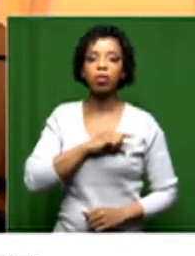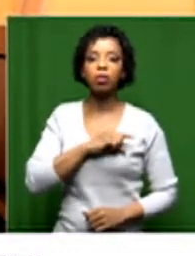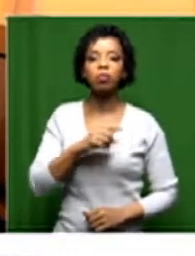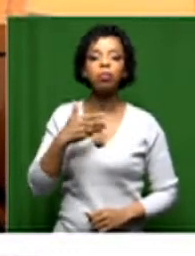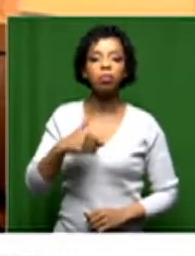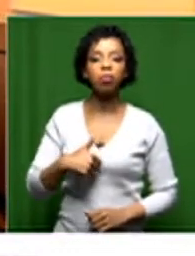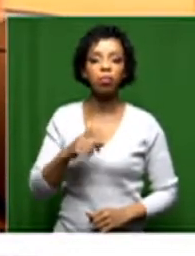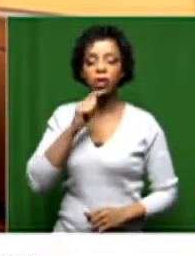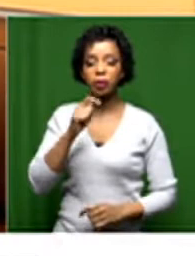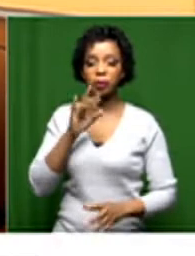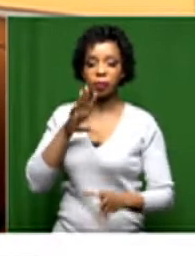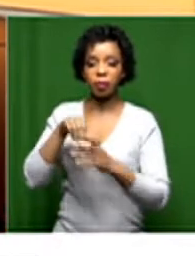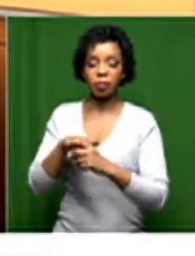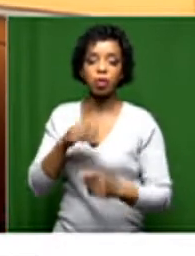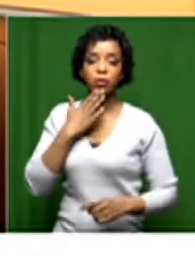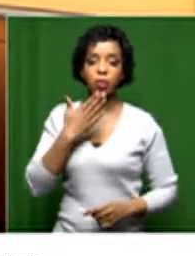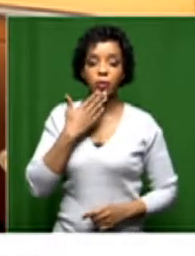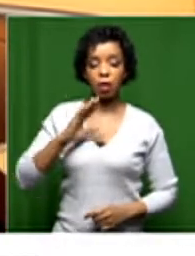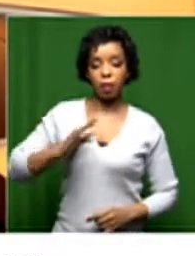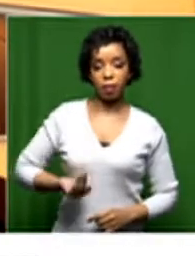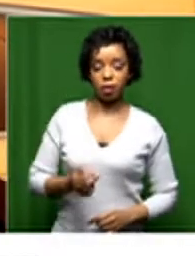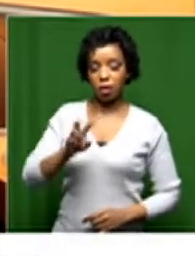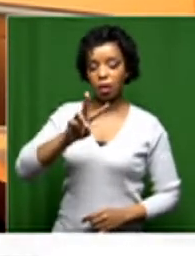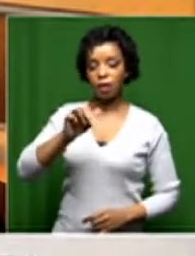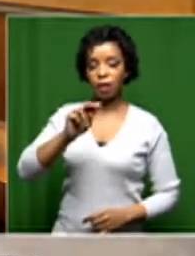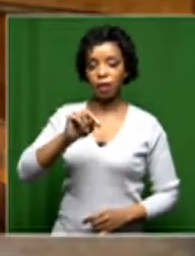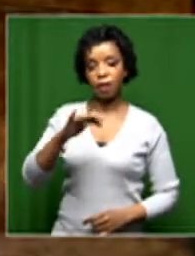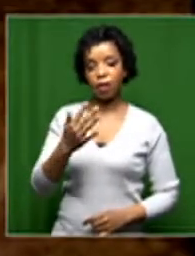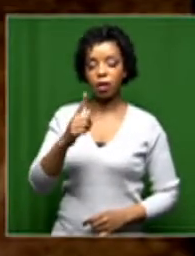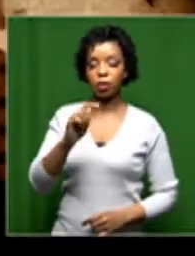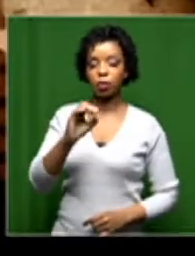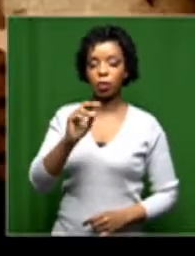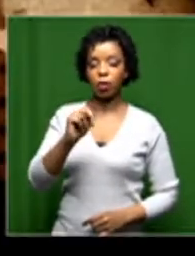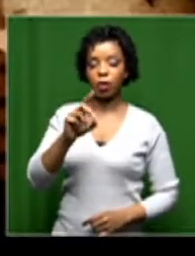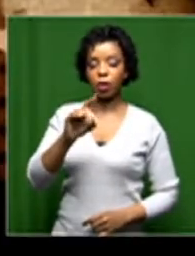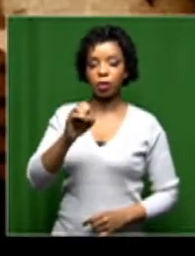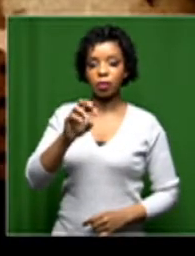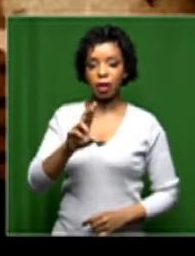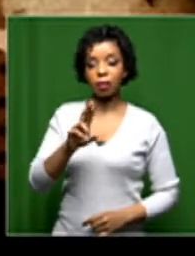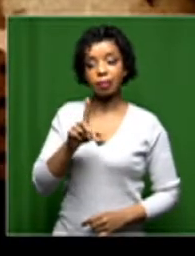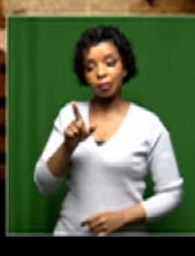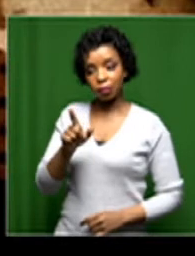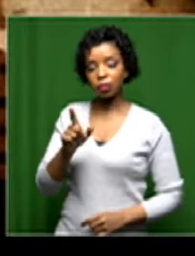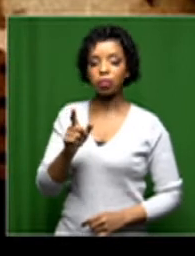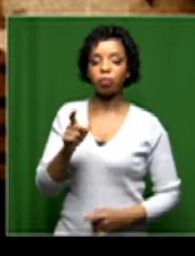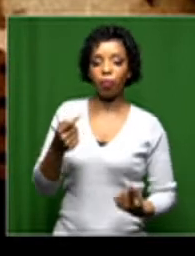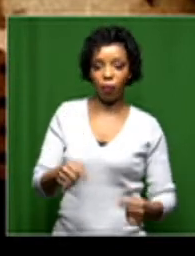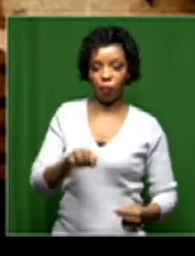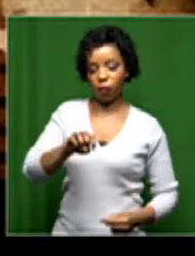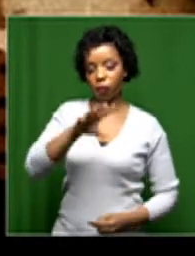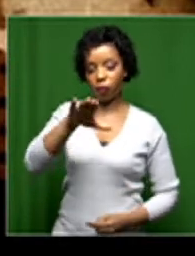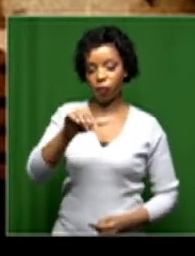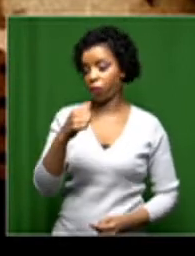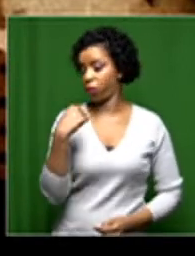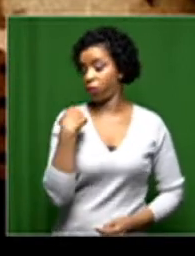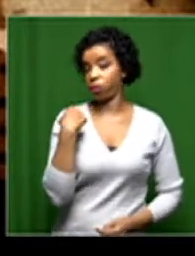Ms. Van Donder, one of the white ladies, who was affected by the land grabs that happened in South Africa recently. So what happened was,